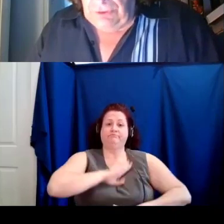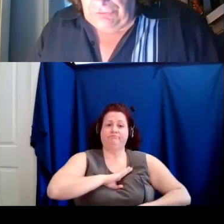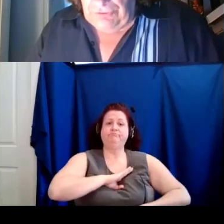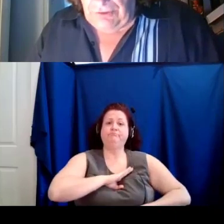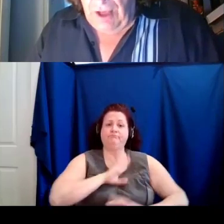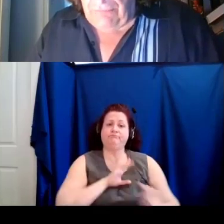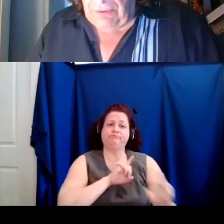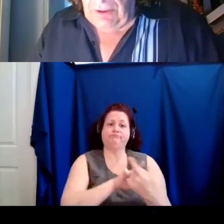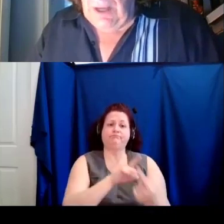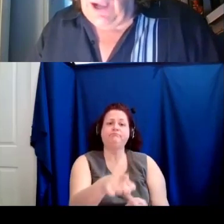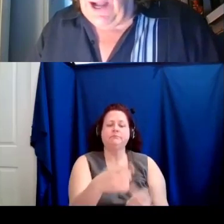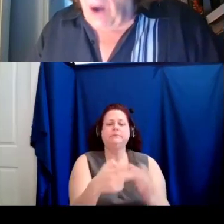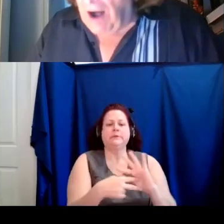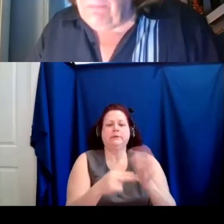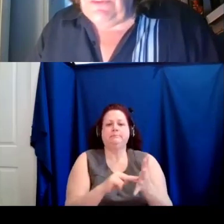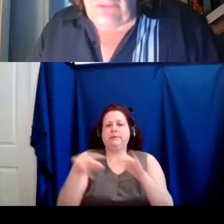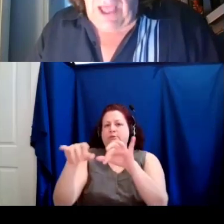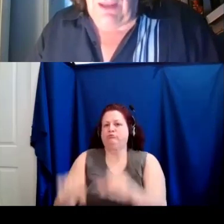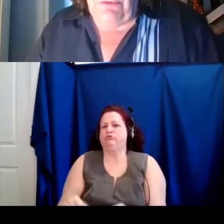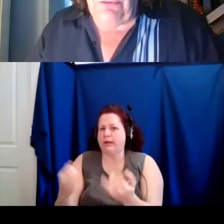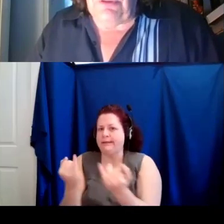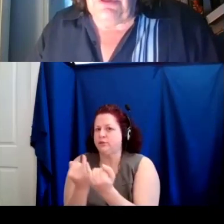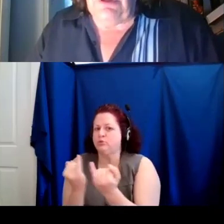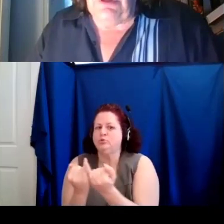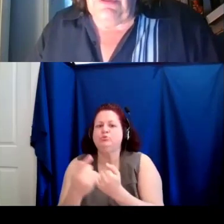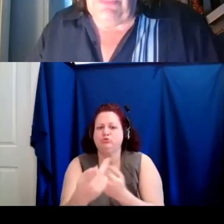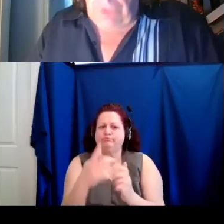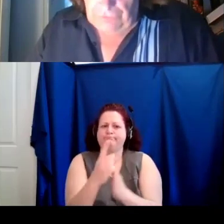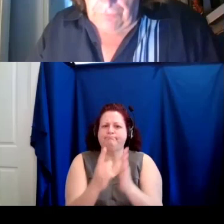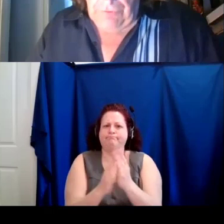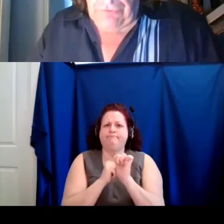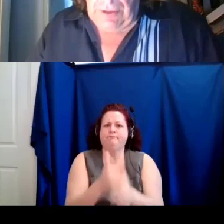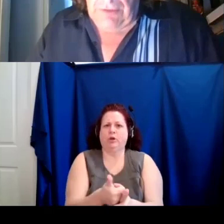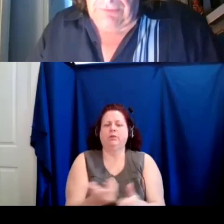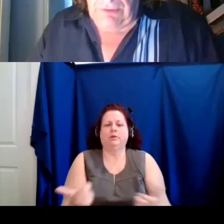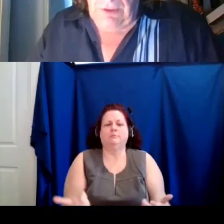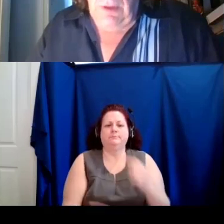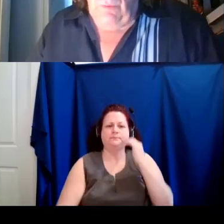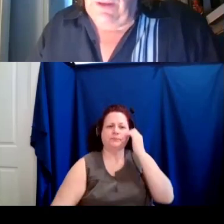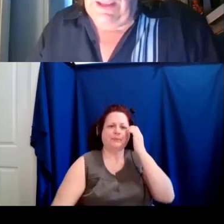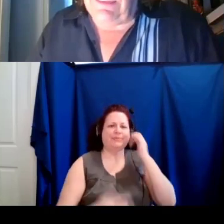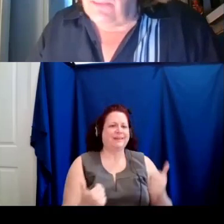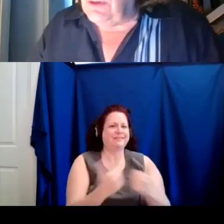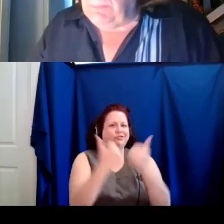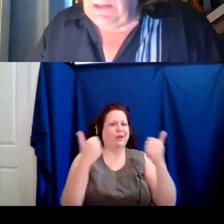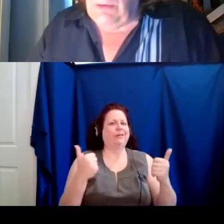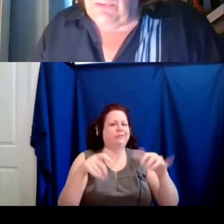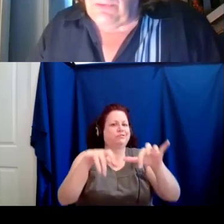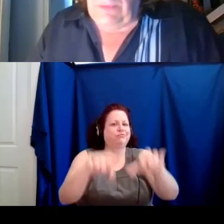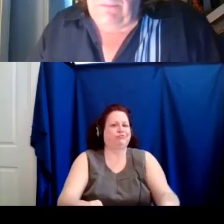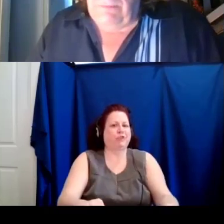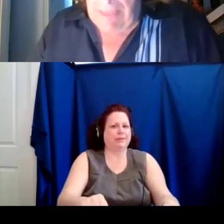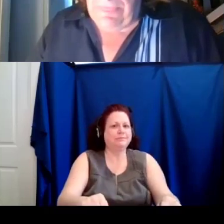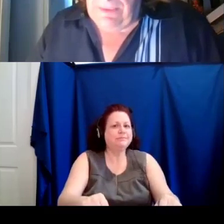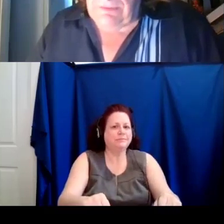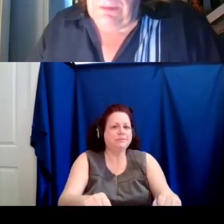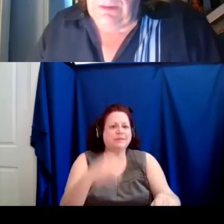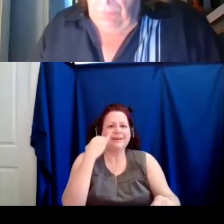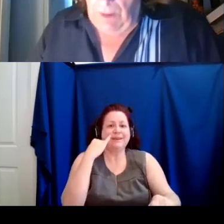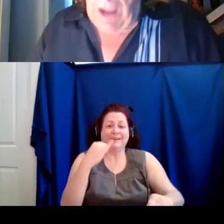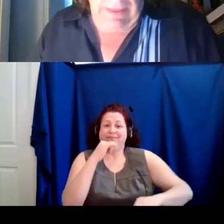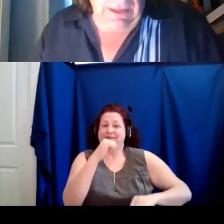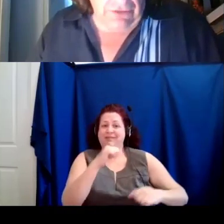and seclusion is lawful. I often challenge the use of restraints when it doesn't appear as though they've met